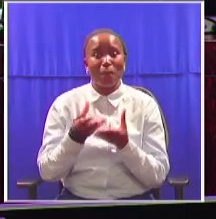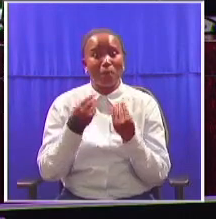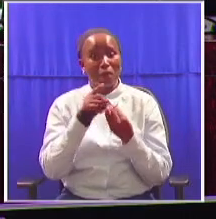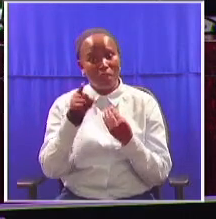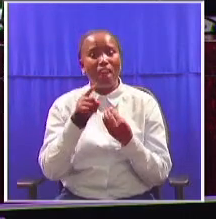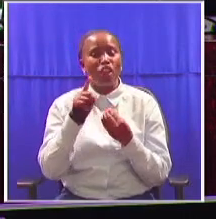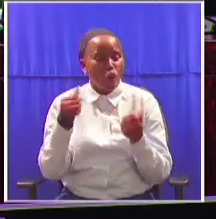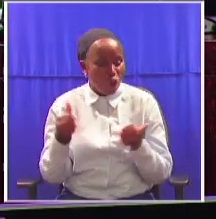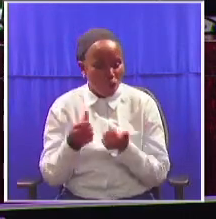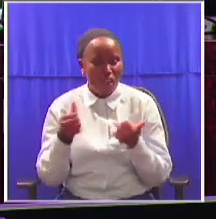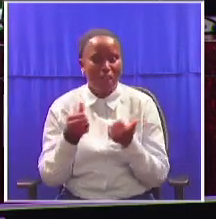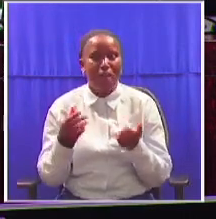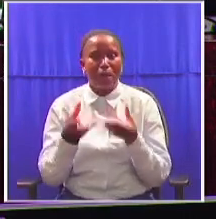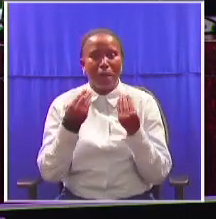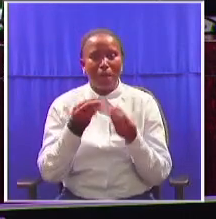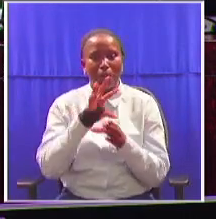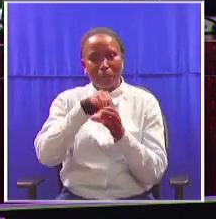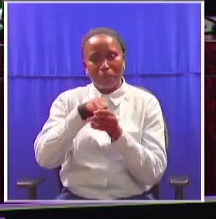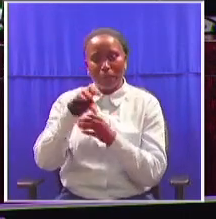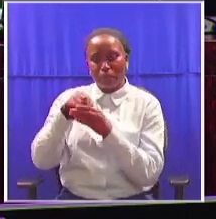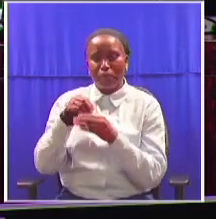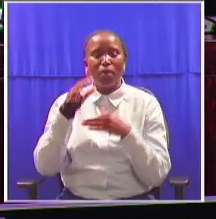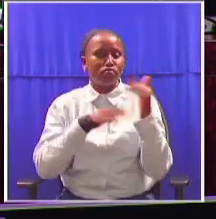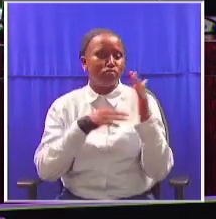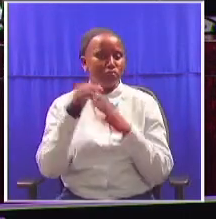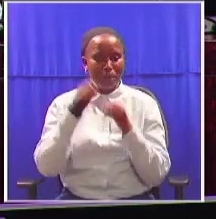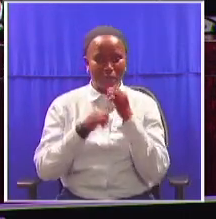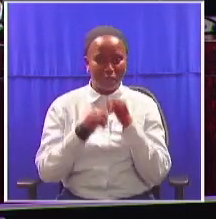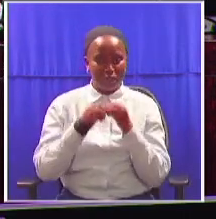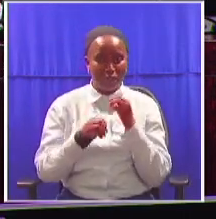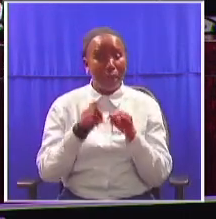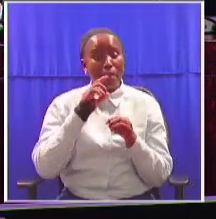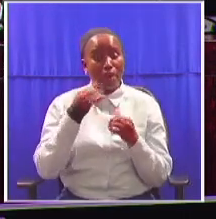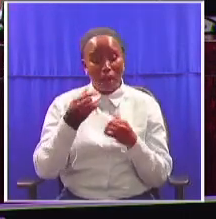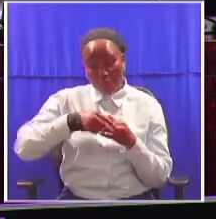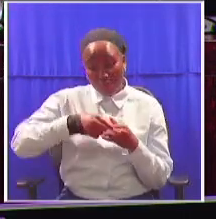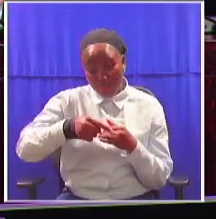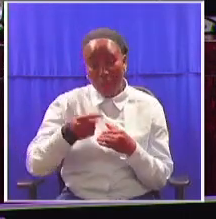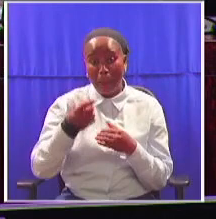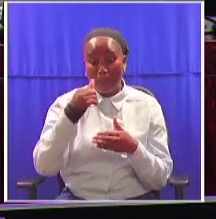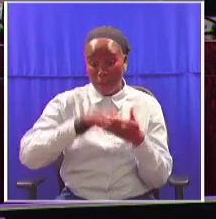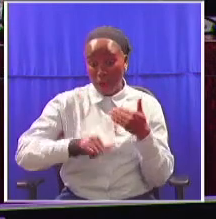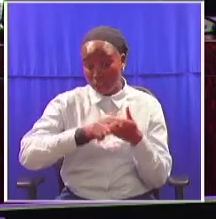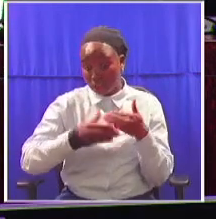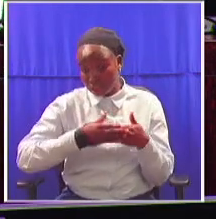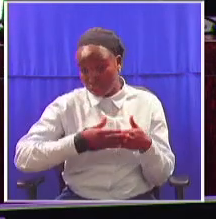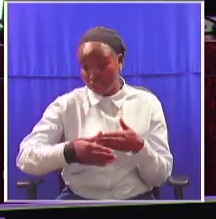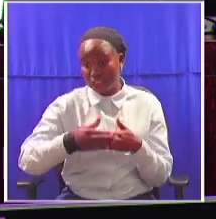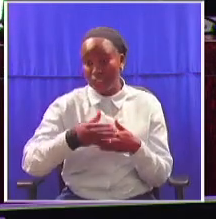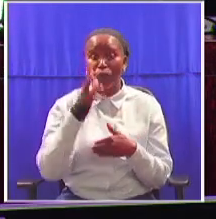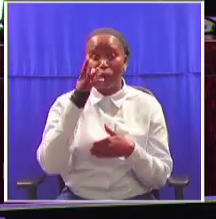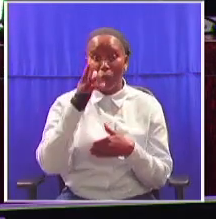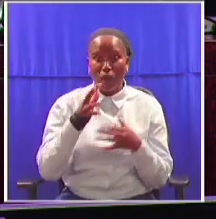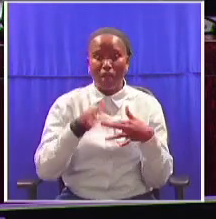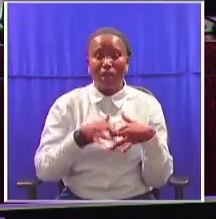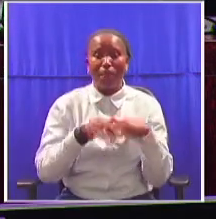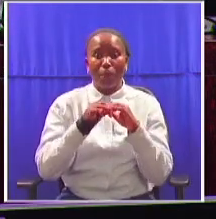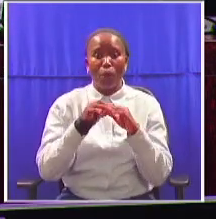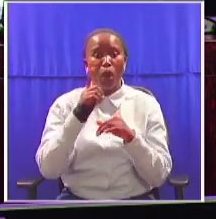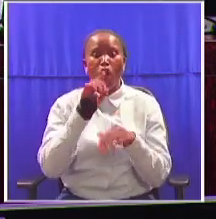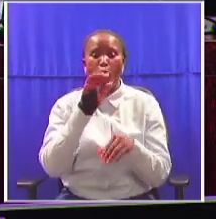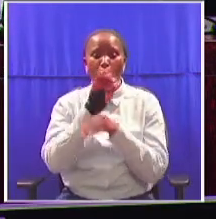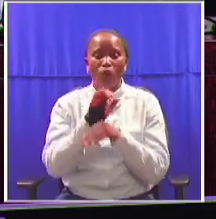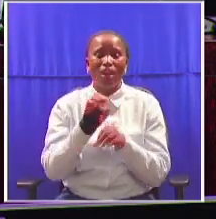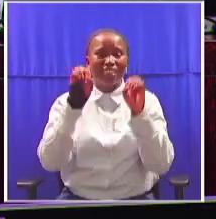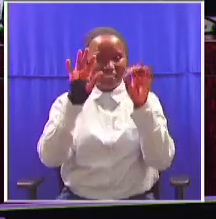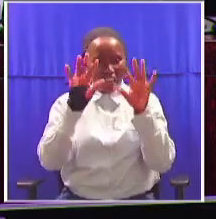already in construction. In the coming months, we will initiate the procurement of more than